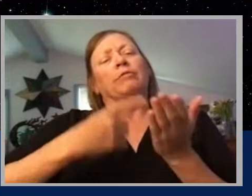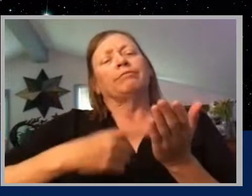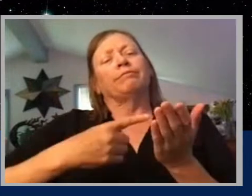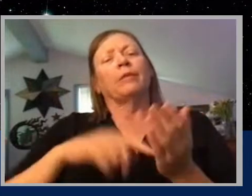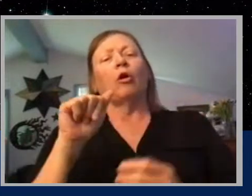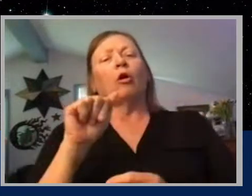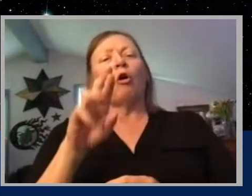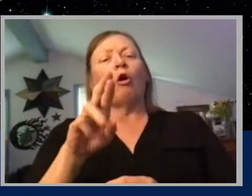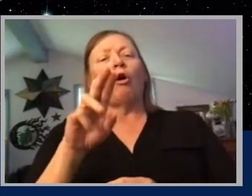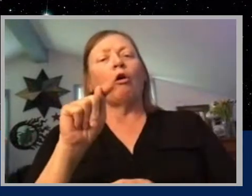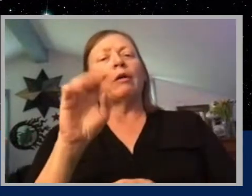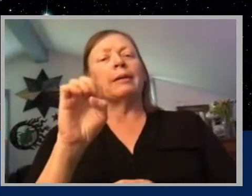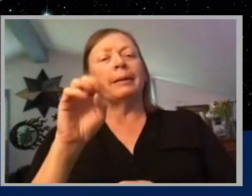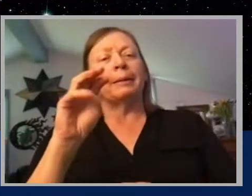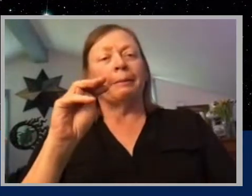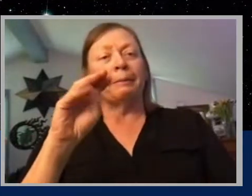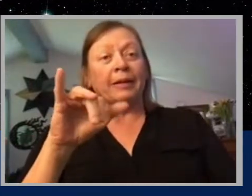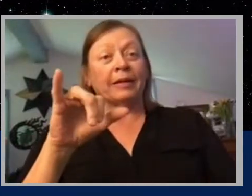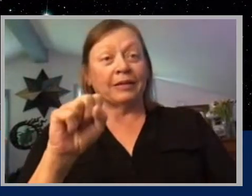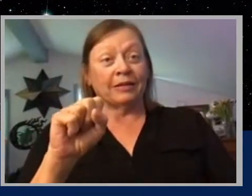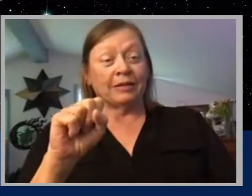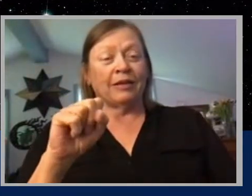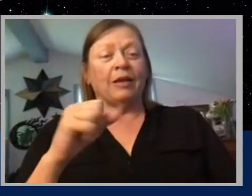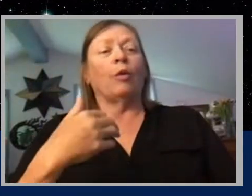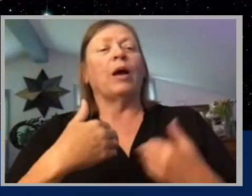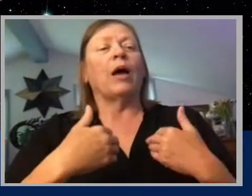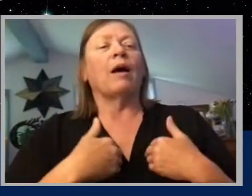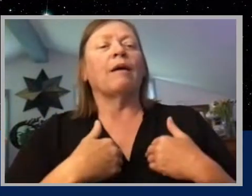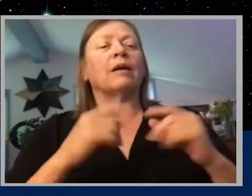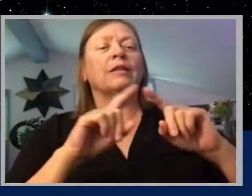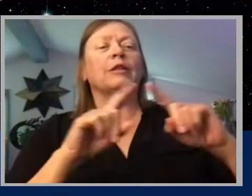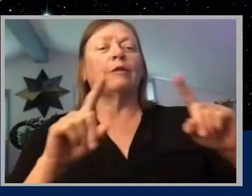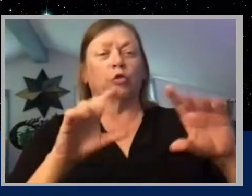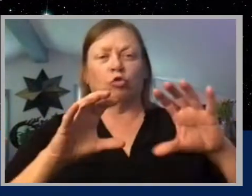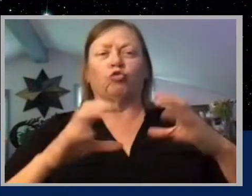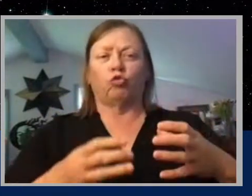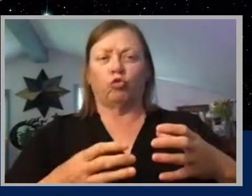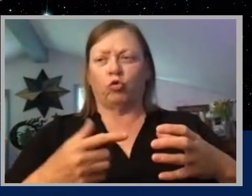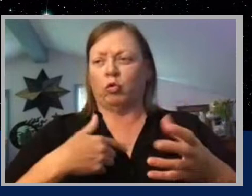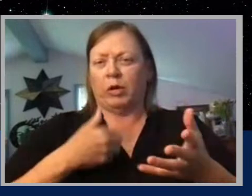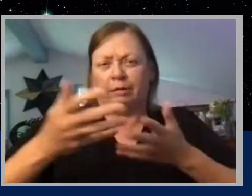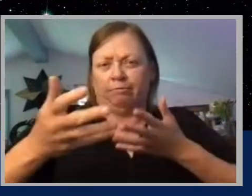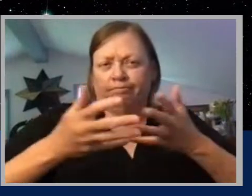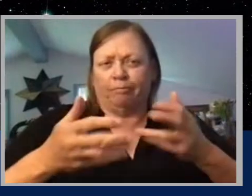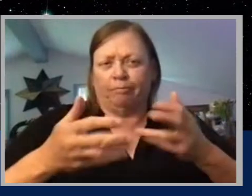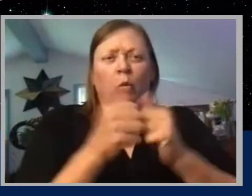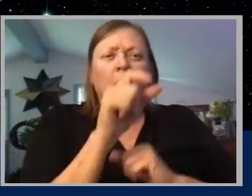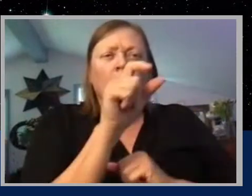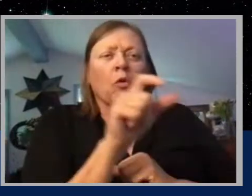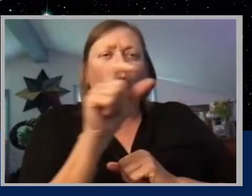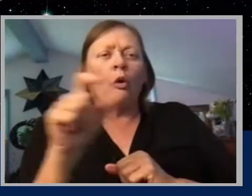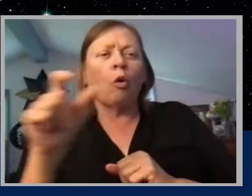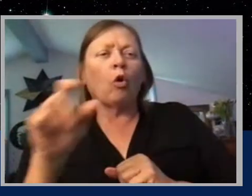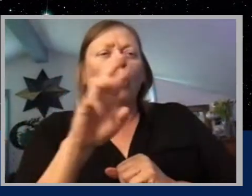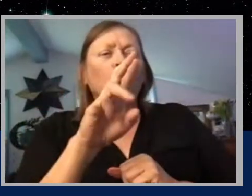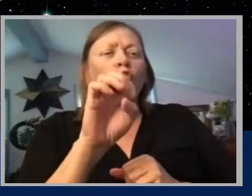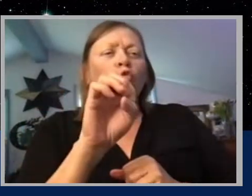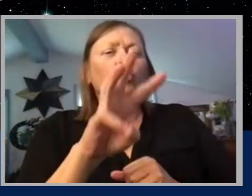pad before we ever get to our launch countdown. We will train with them emergency protocols, how to be able to get